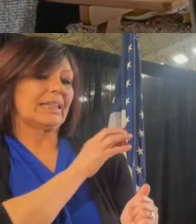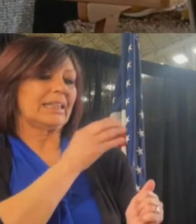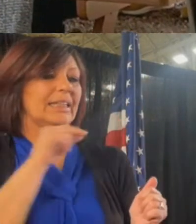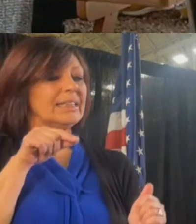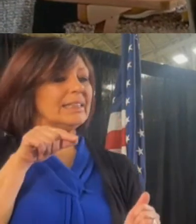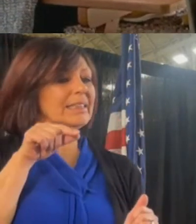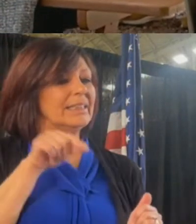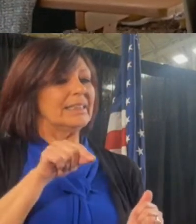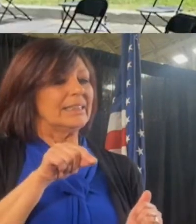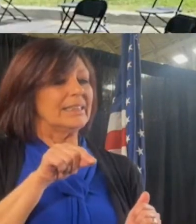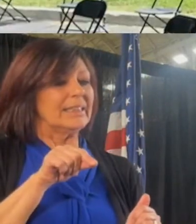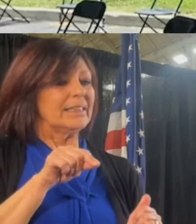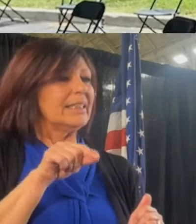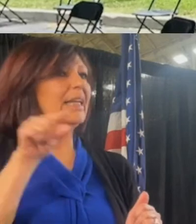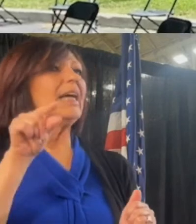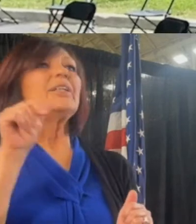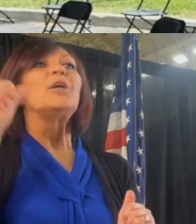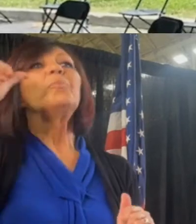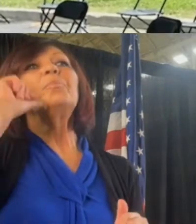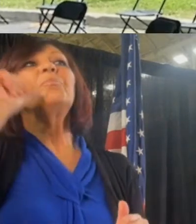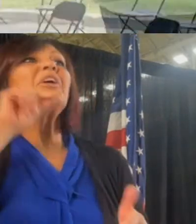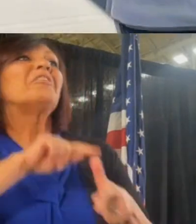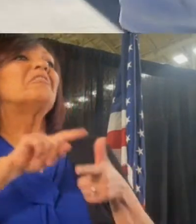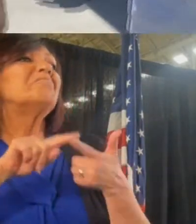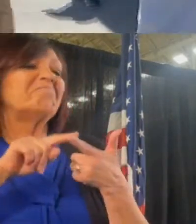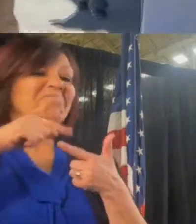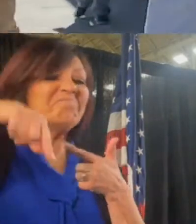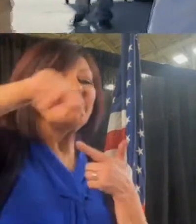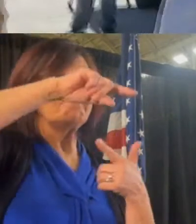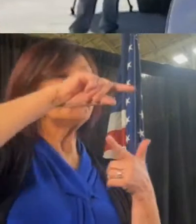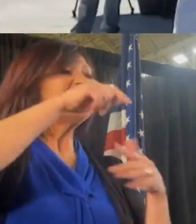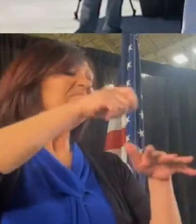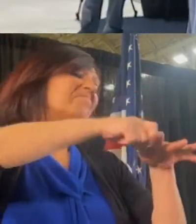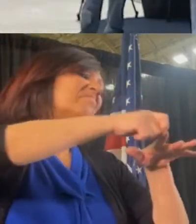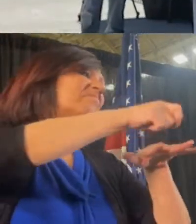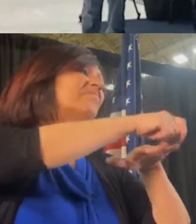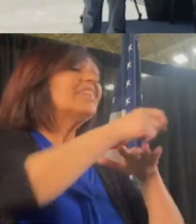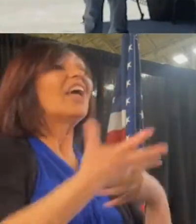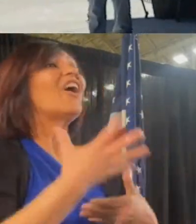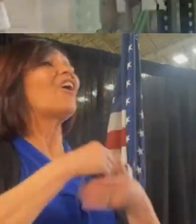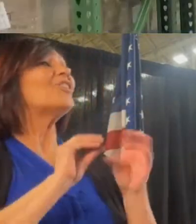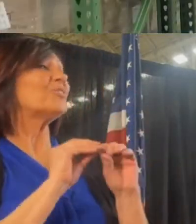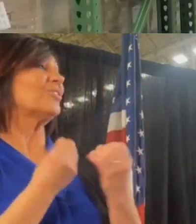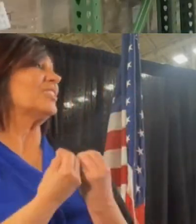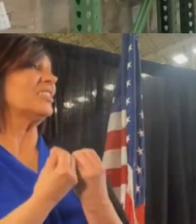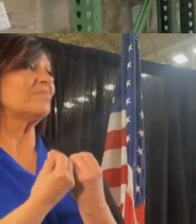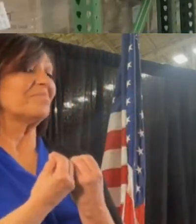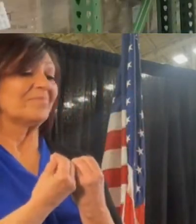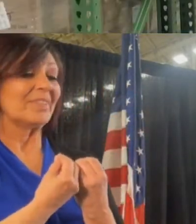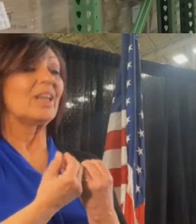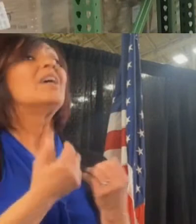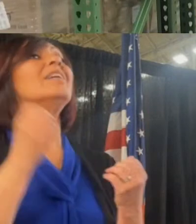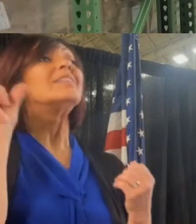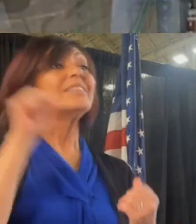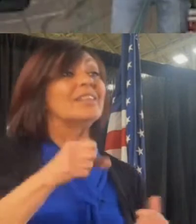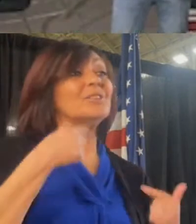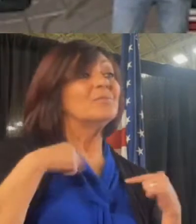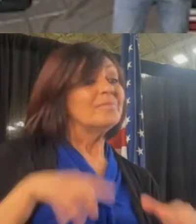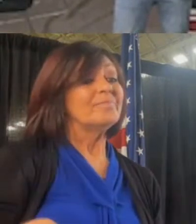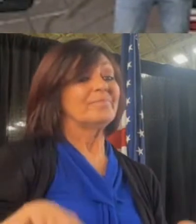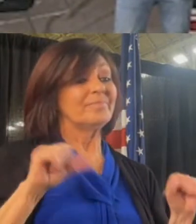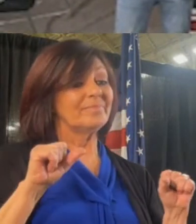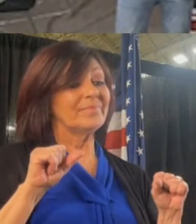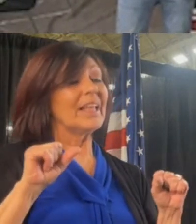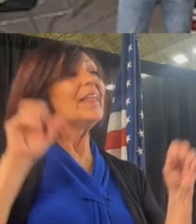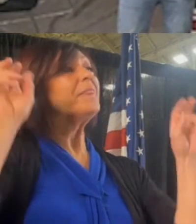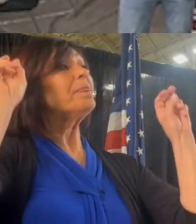administering doses at local breweries and restaurants, nail salons, and cultural organizations. We even held